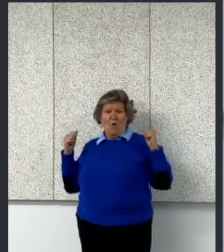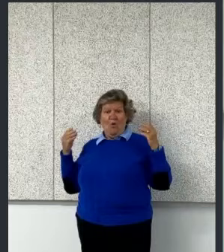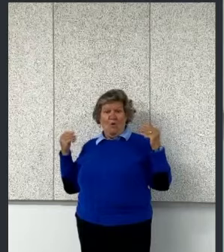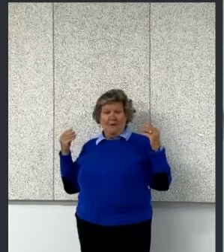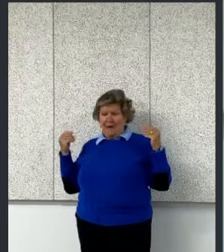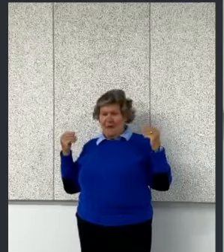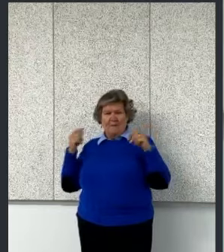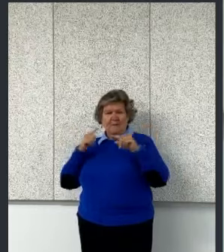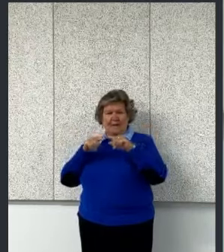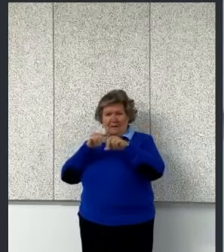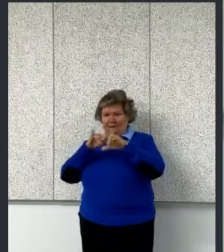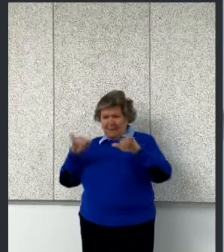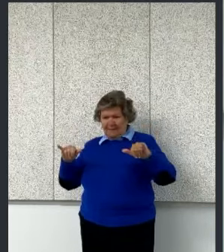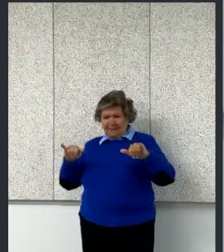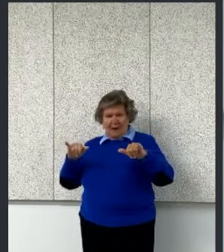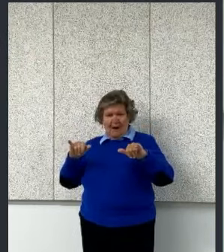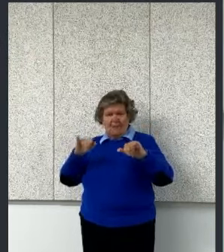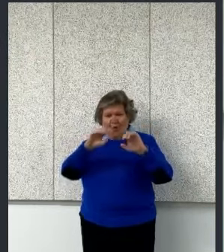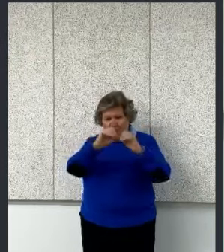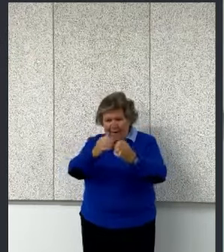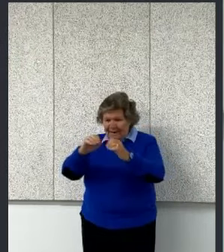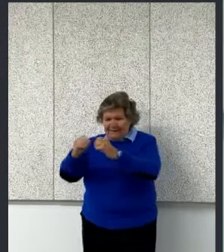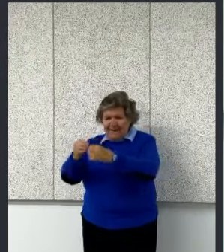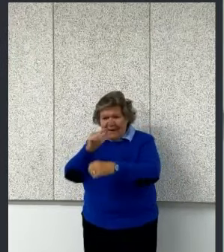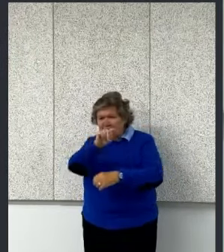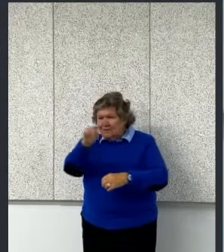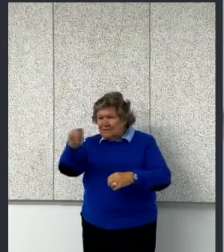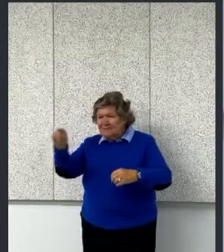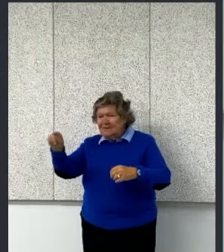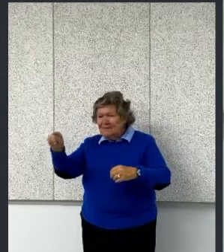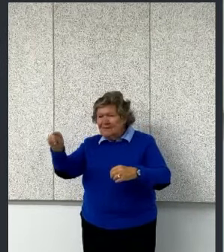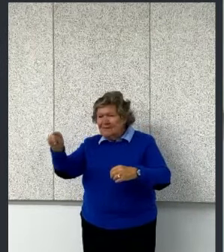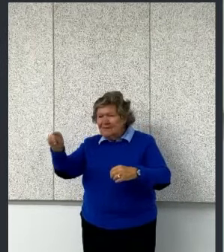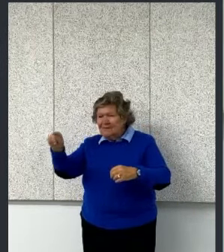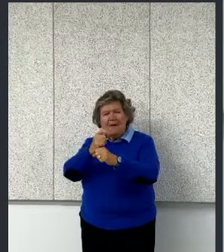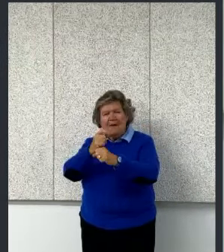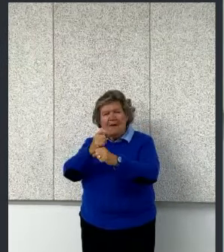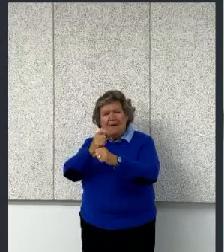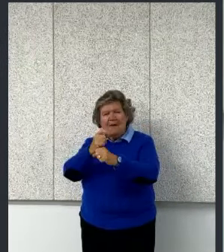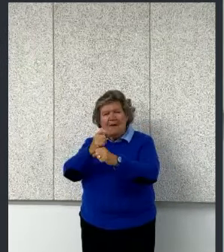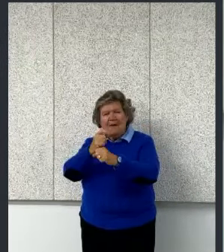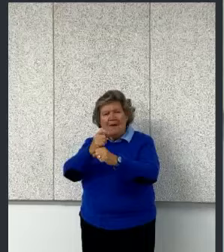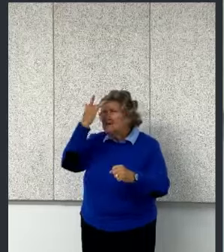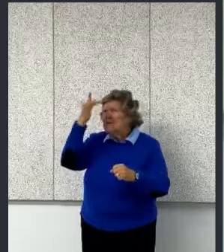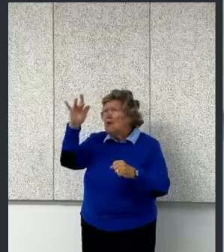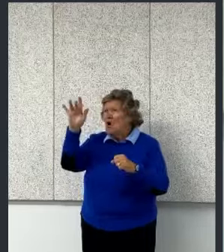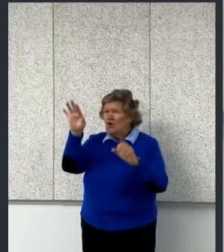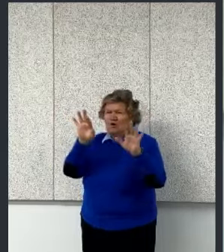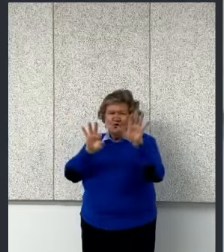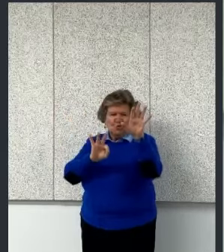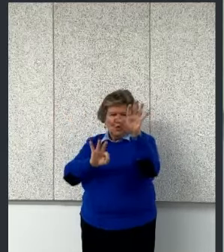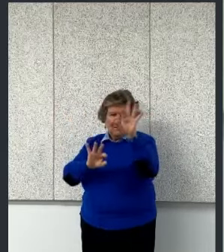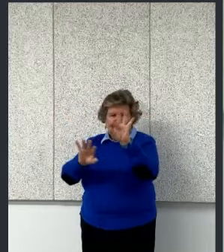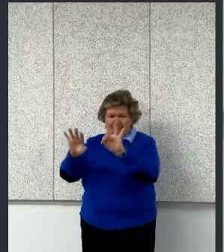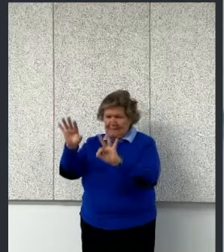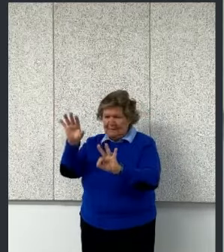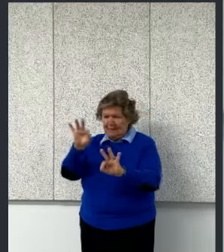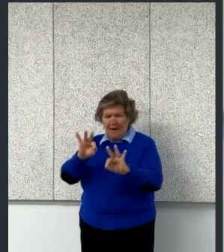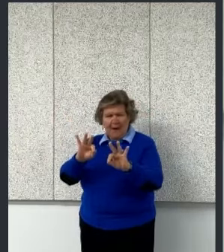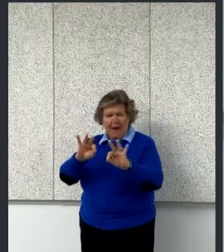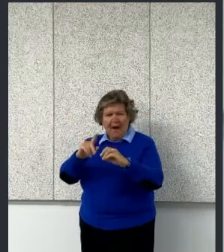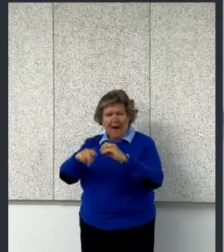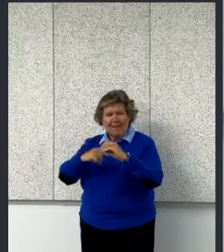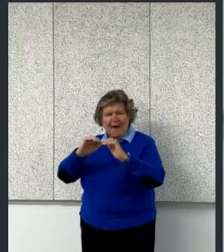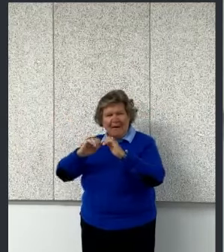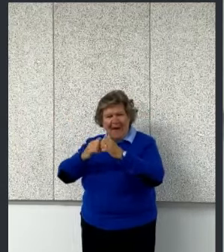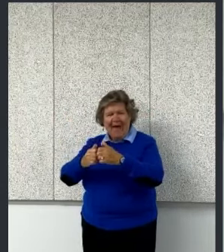that organizations are trying to make really smart choices mm-hmm. about how they move through like a